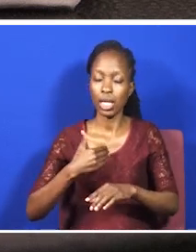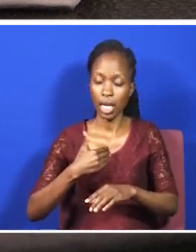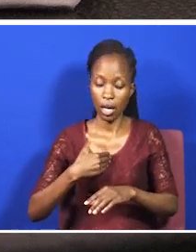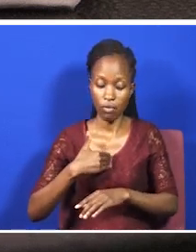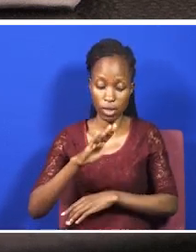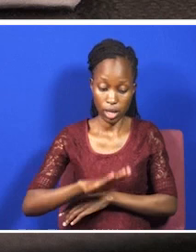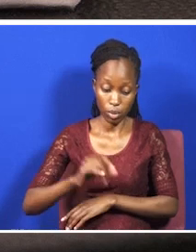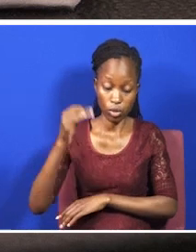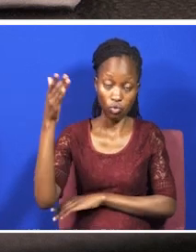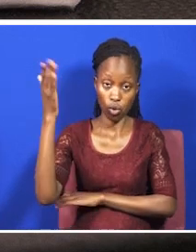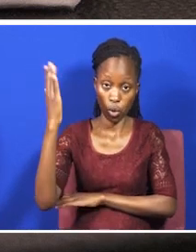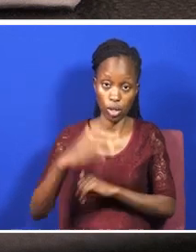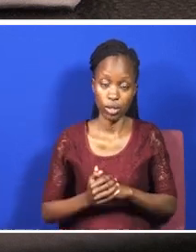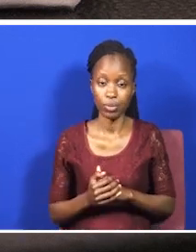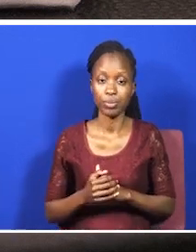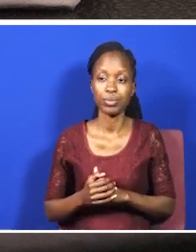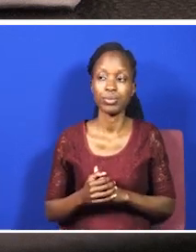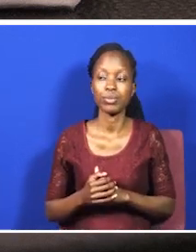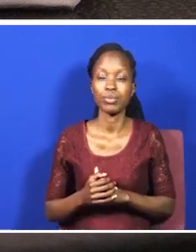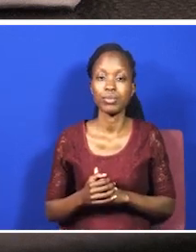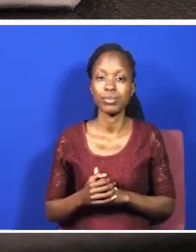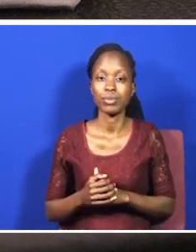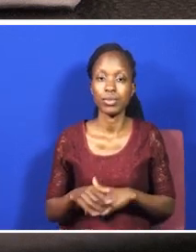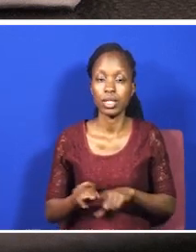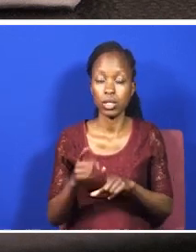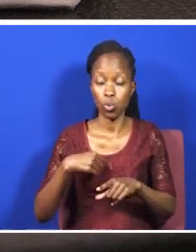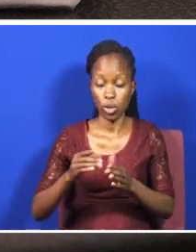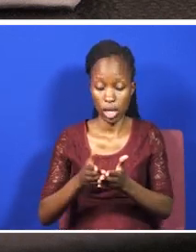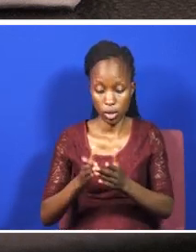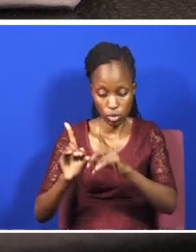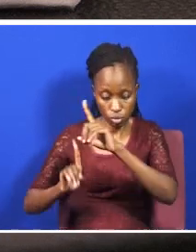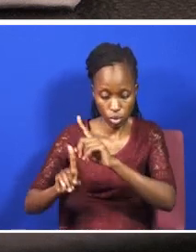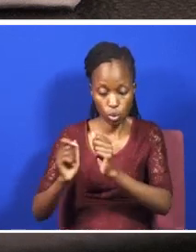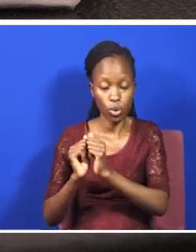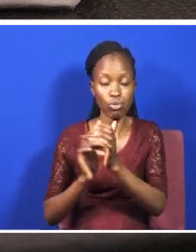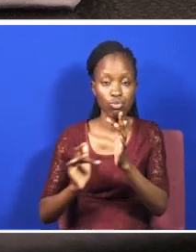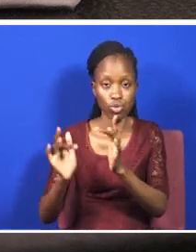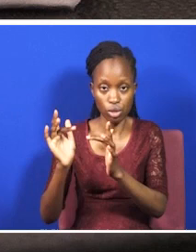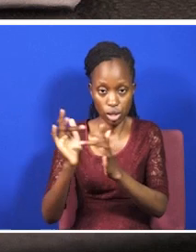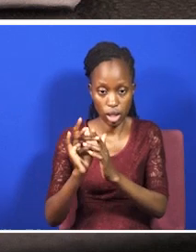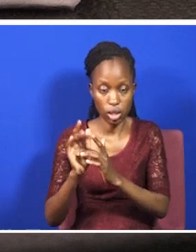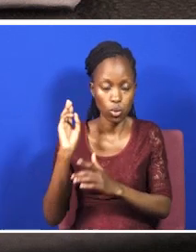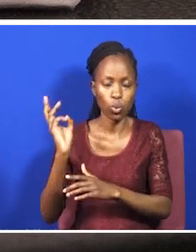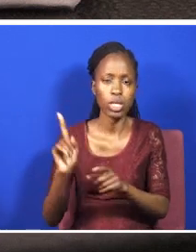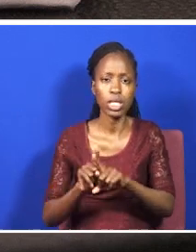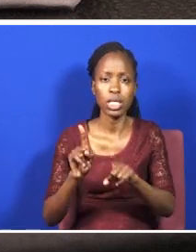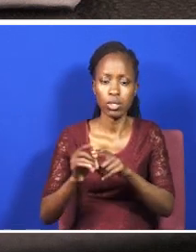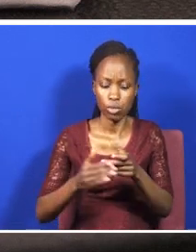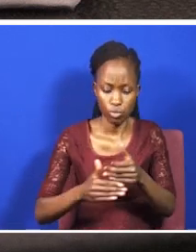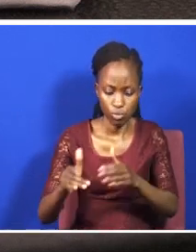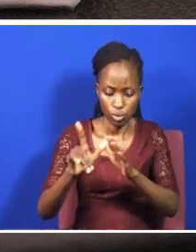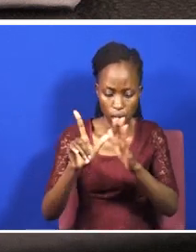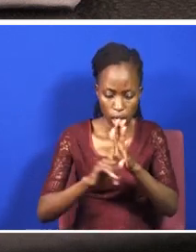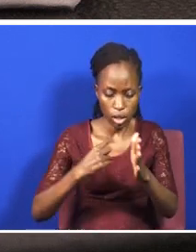not sail alone. We'll be sailing in the presence of God. We will be sailing